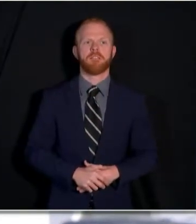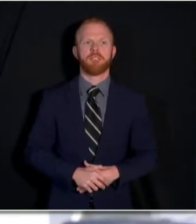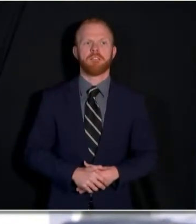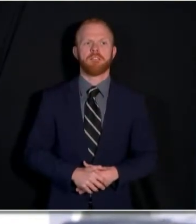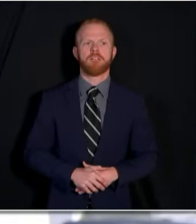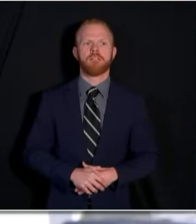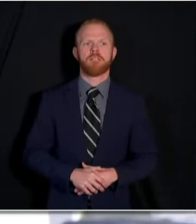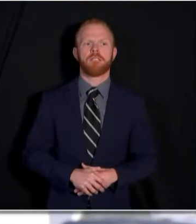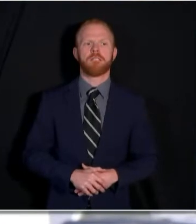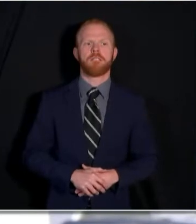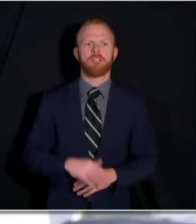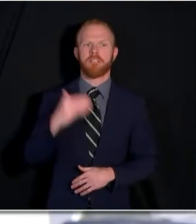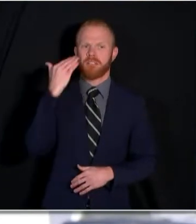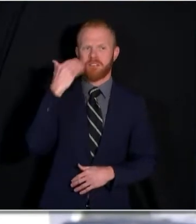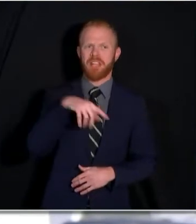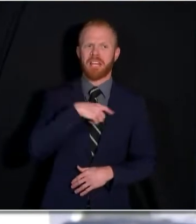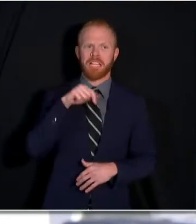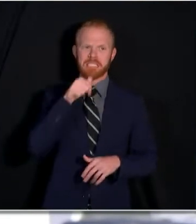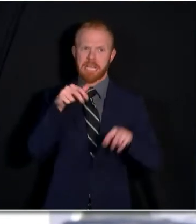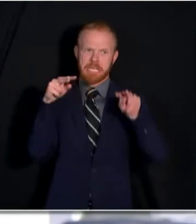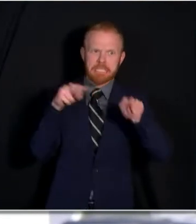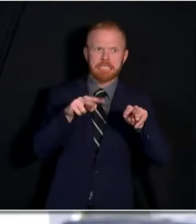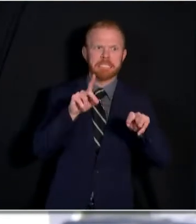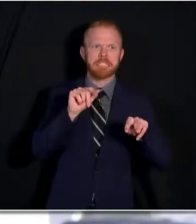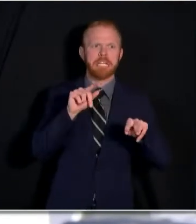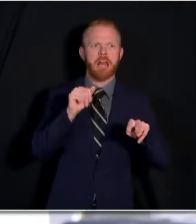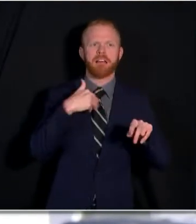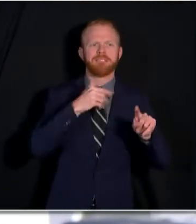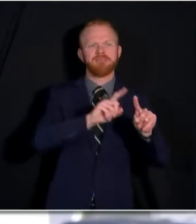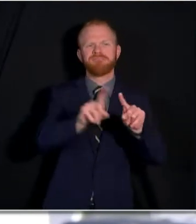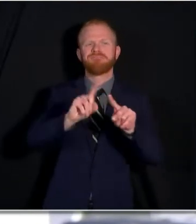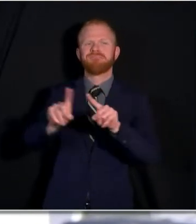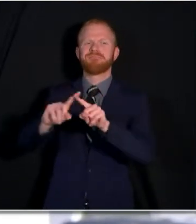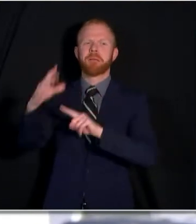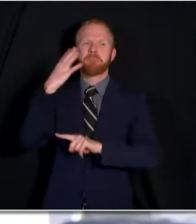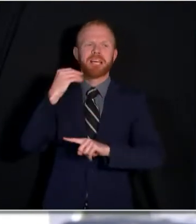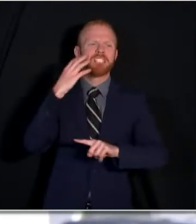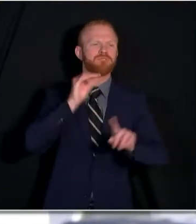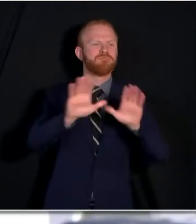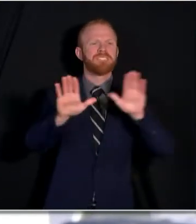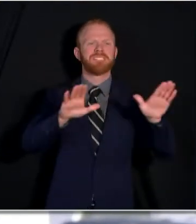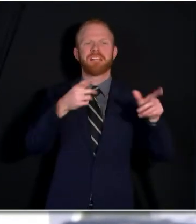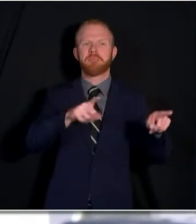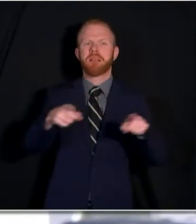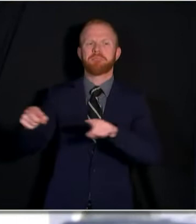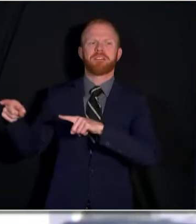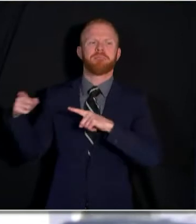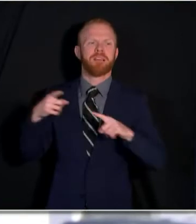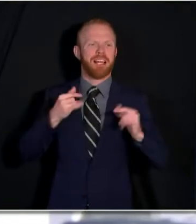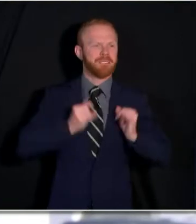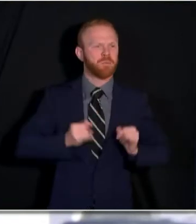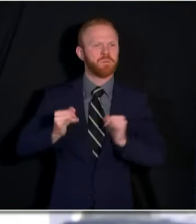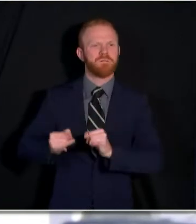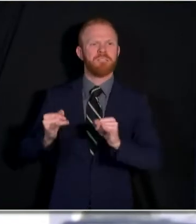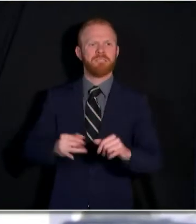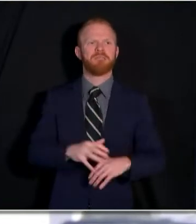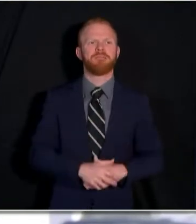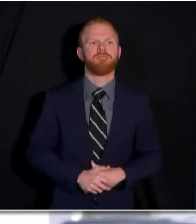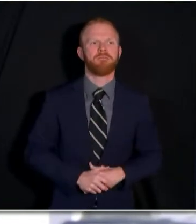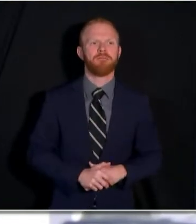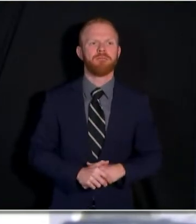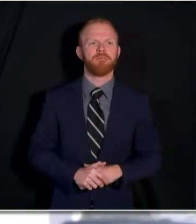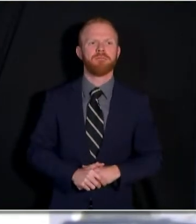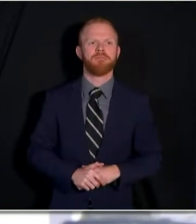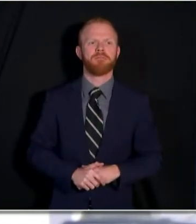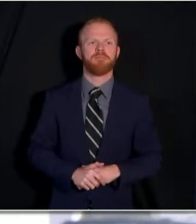live with different experiences that are unique and distinctive to our own realities. But the fact is,